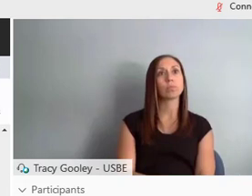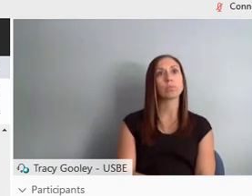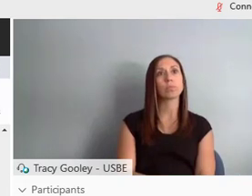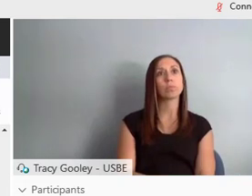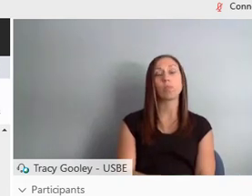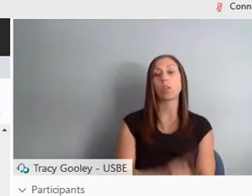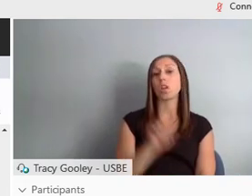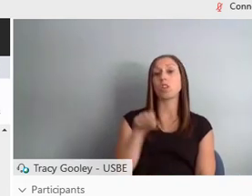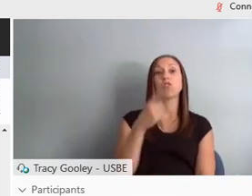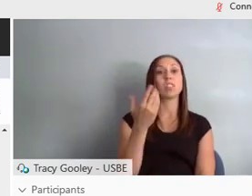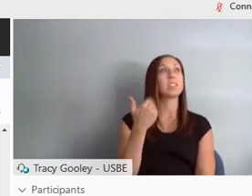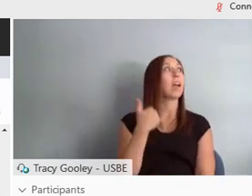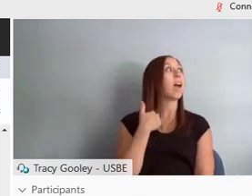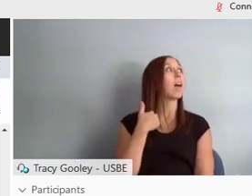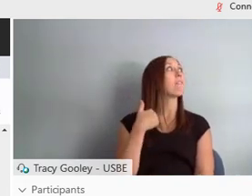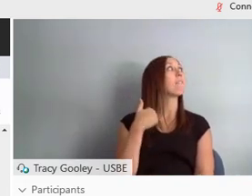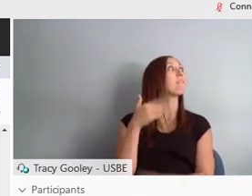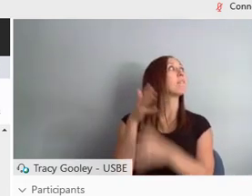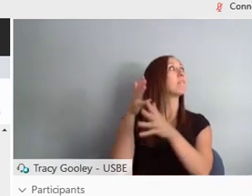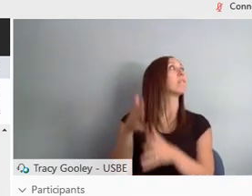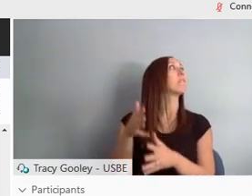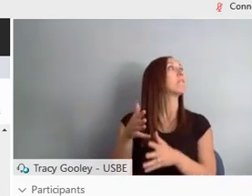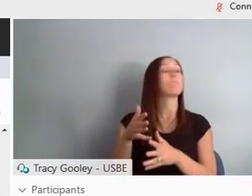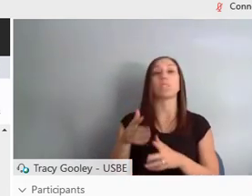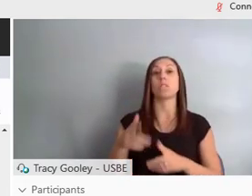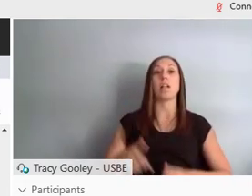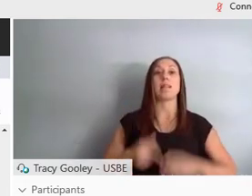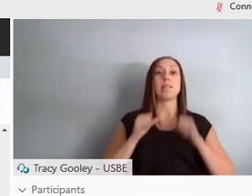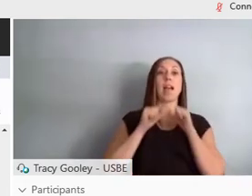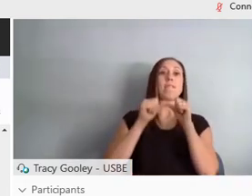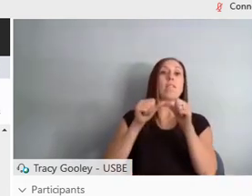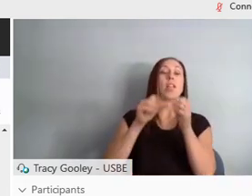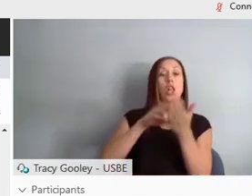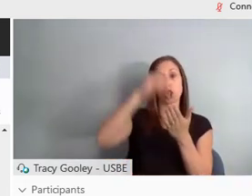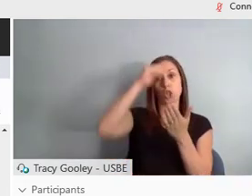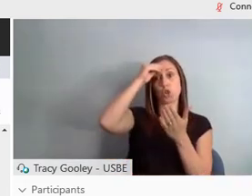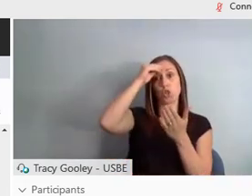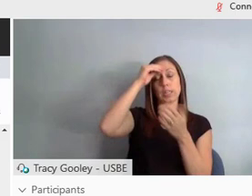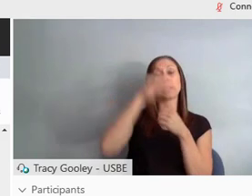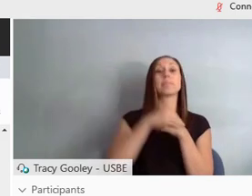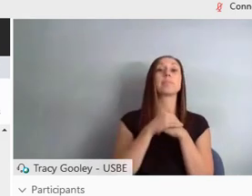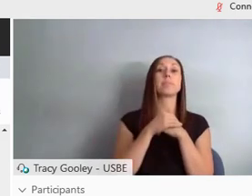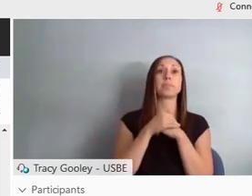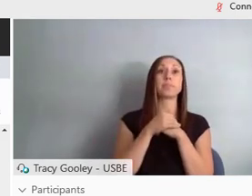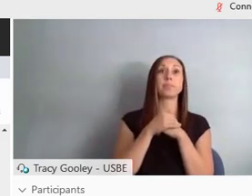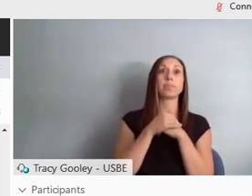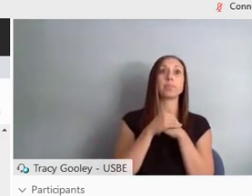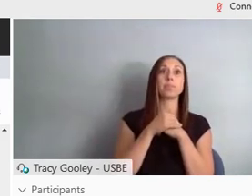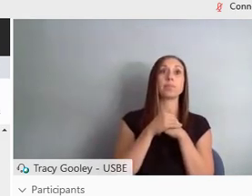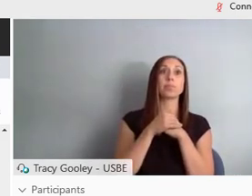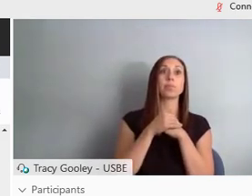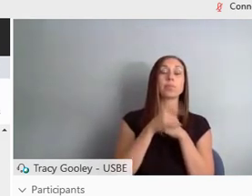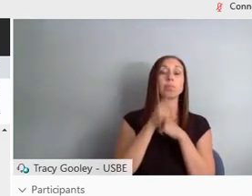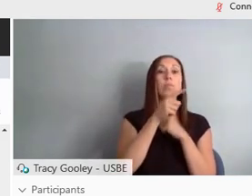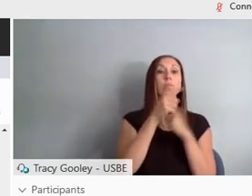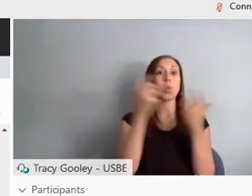Other than that, we just have the lifelong learning practices questions to go. And these correlate